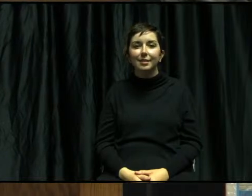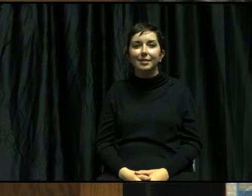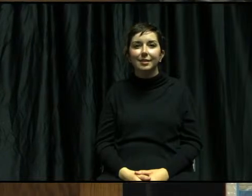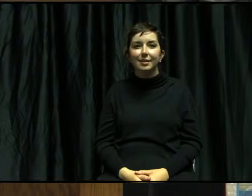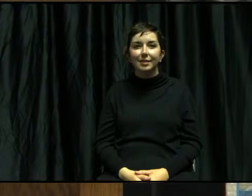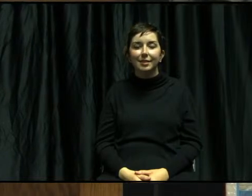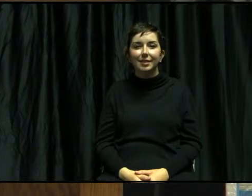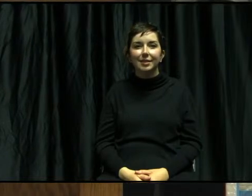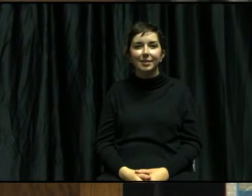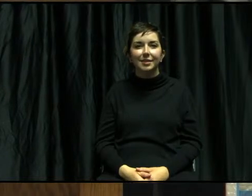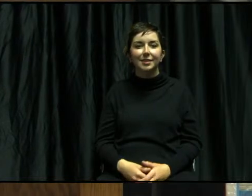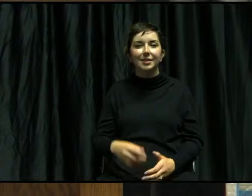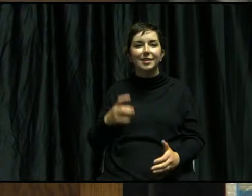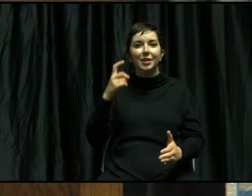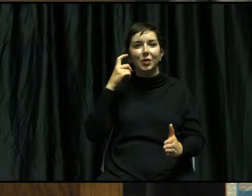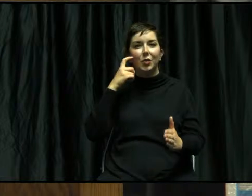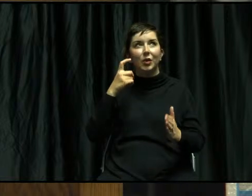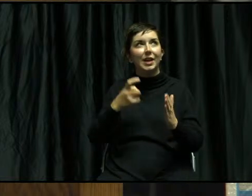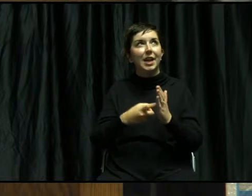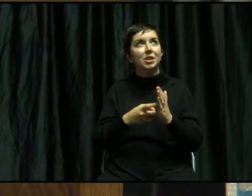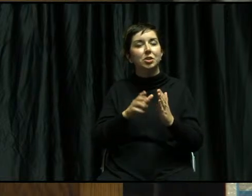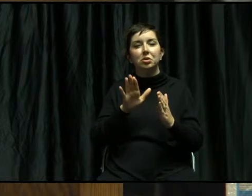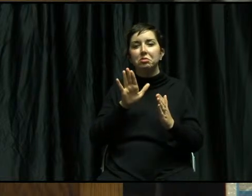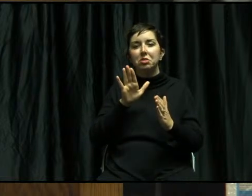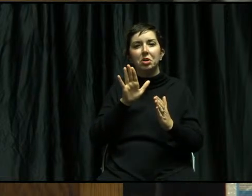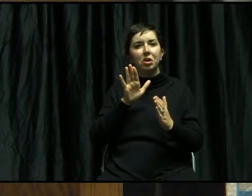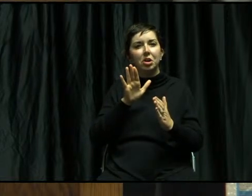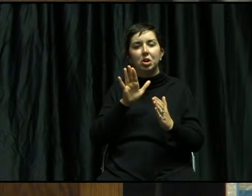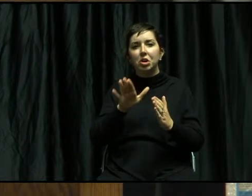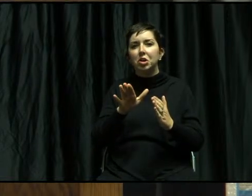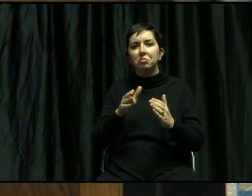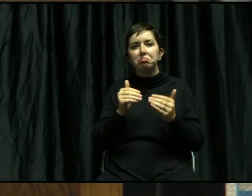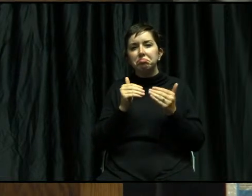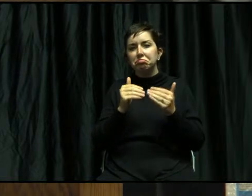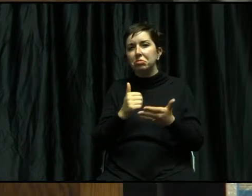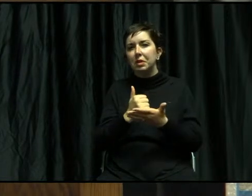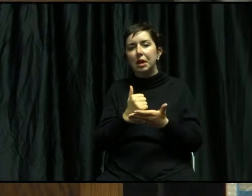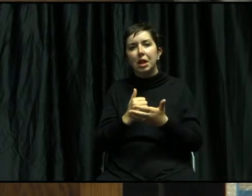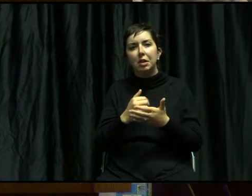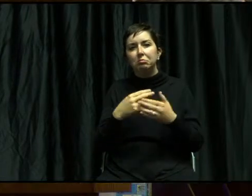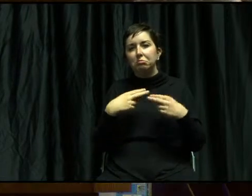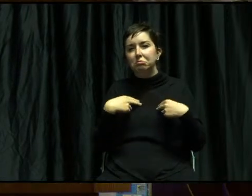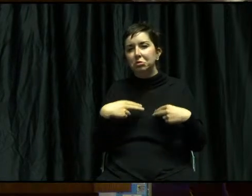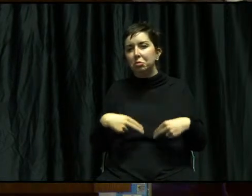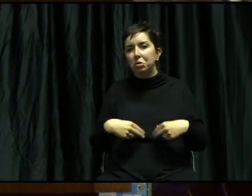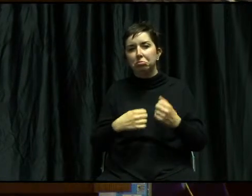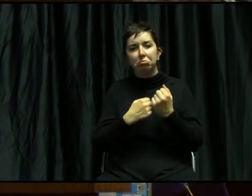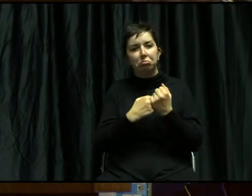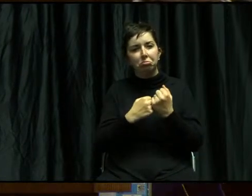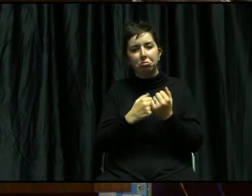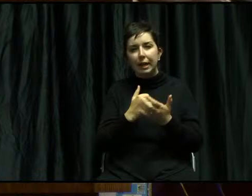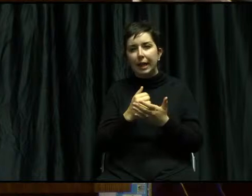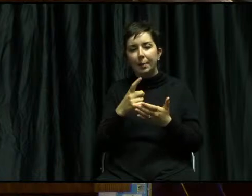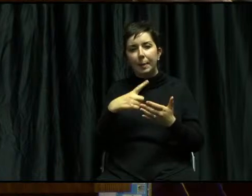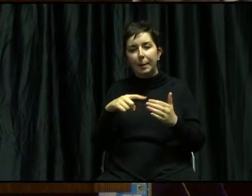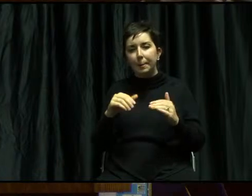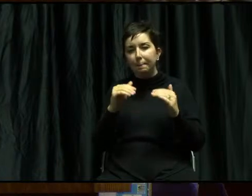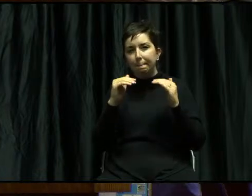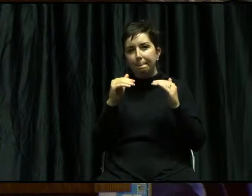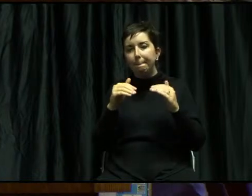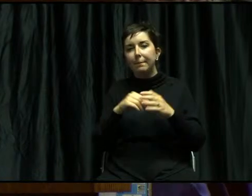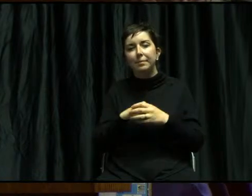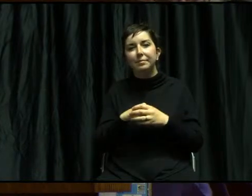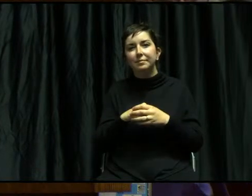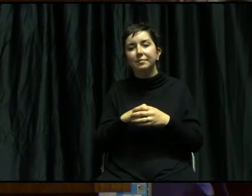In recognition of her compassionate efforts to improve the human condition, for her years of selfless service to the